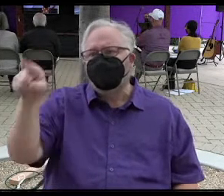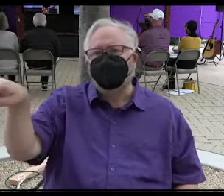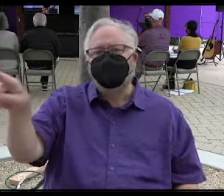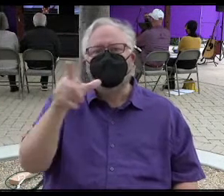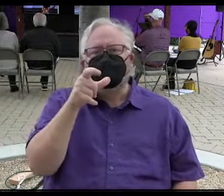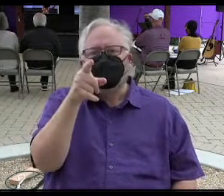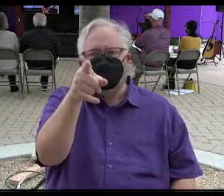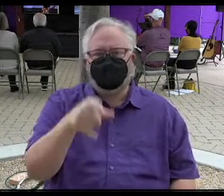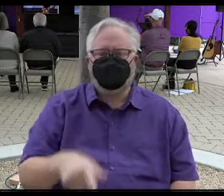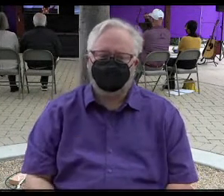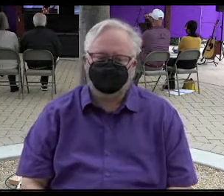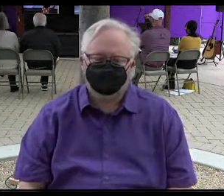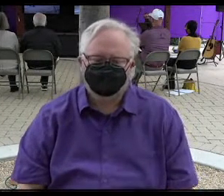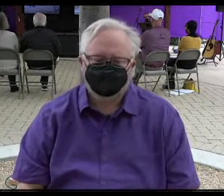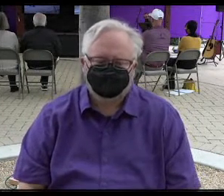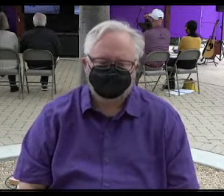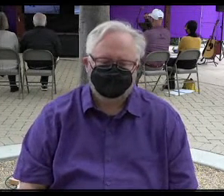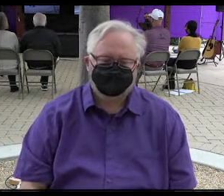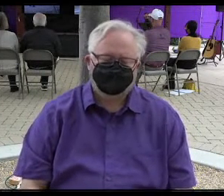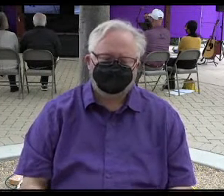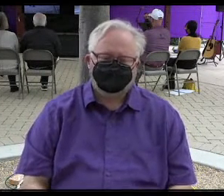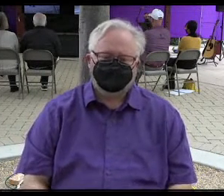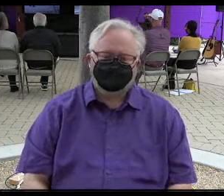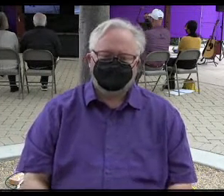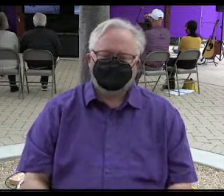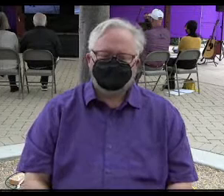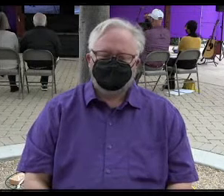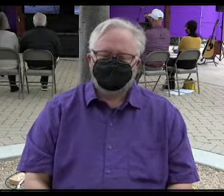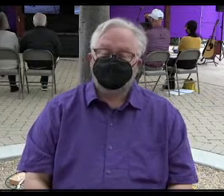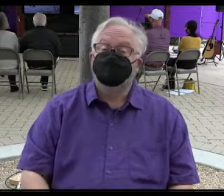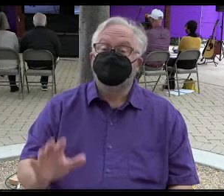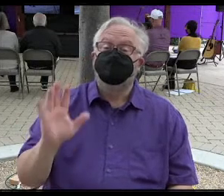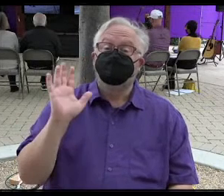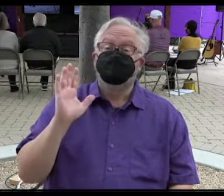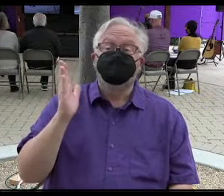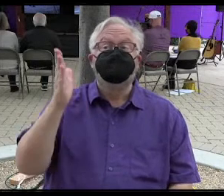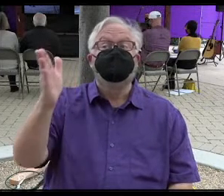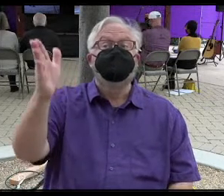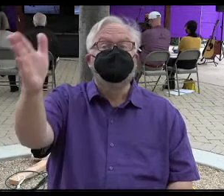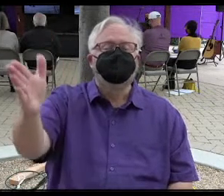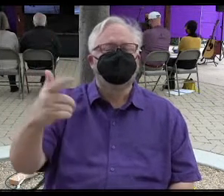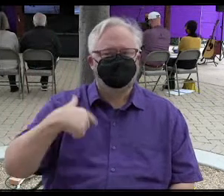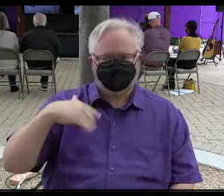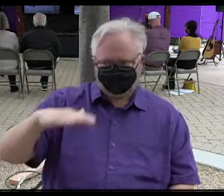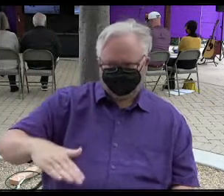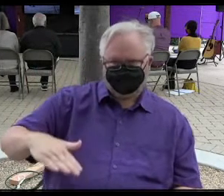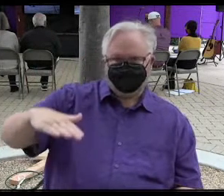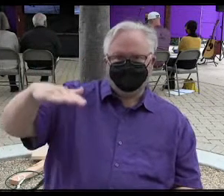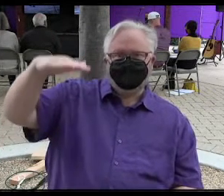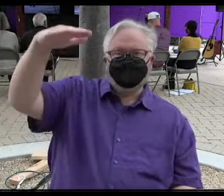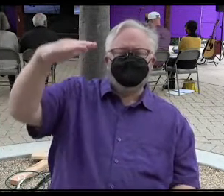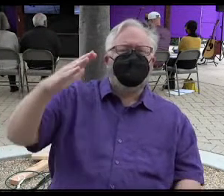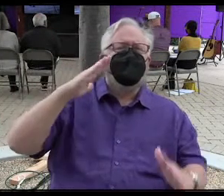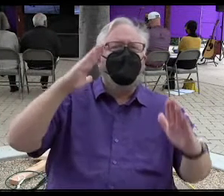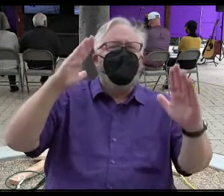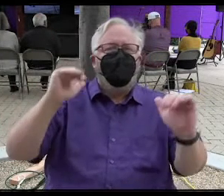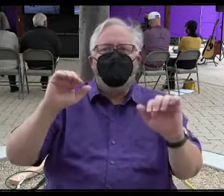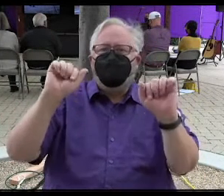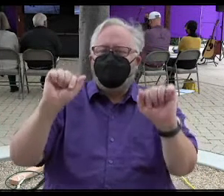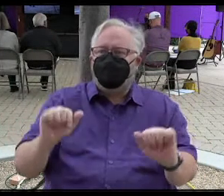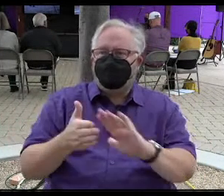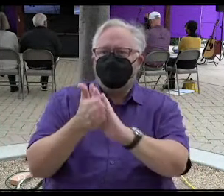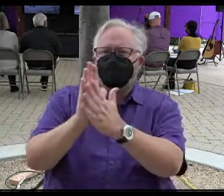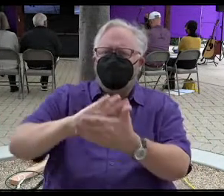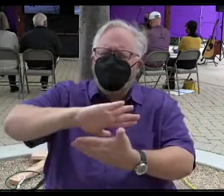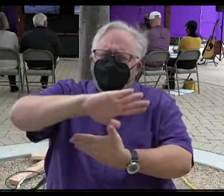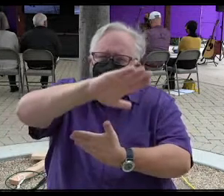who you are. When I grow up, I hope to be all the things I can see